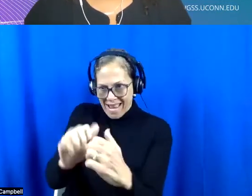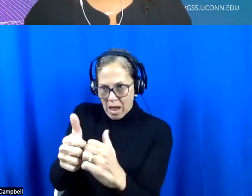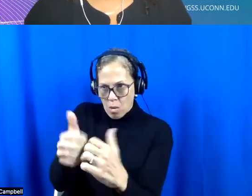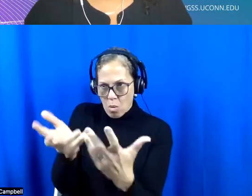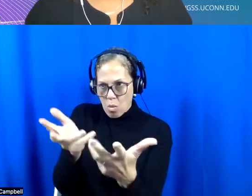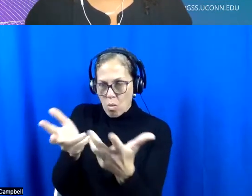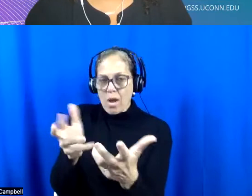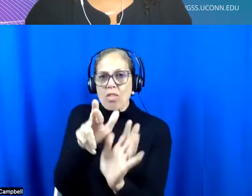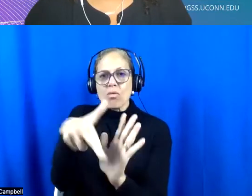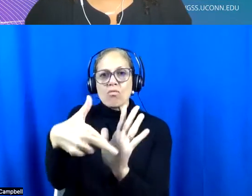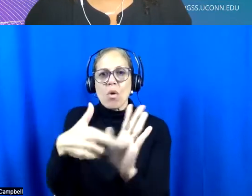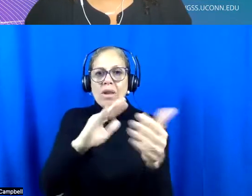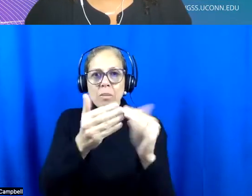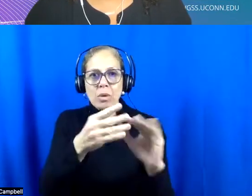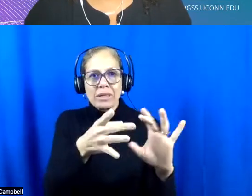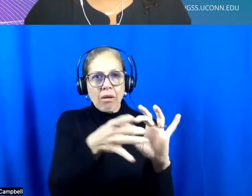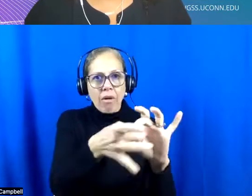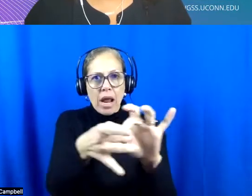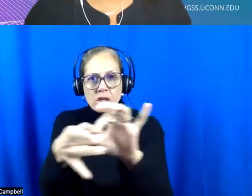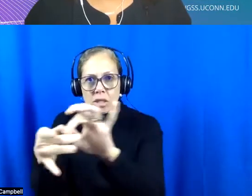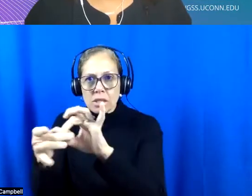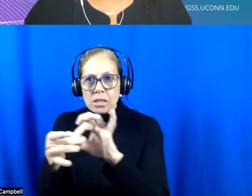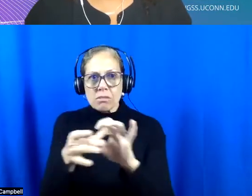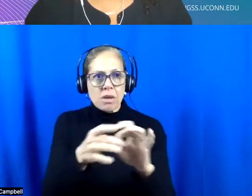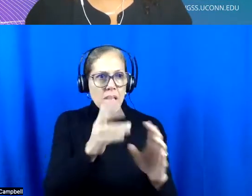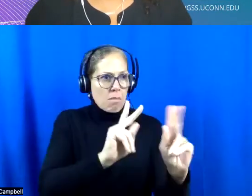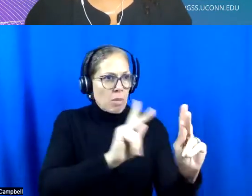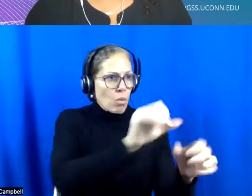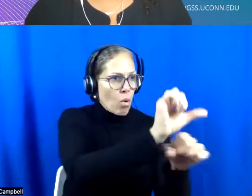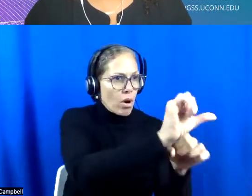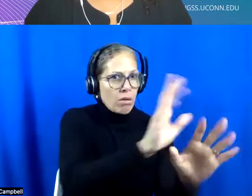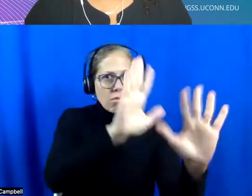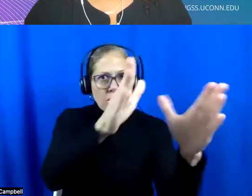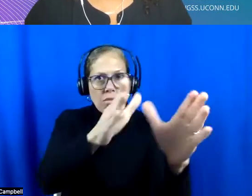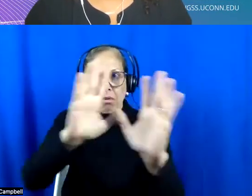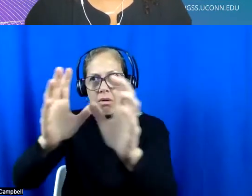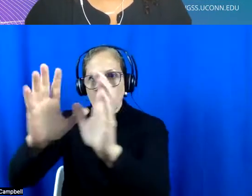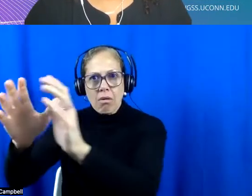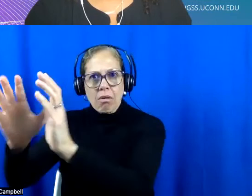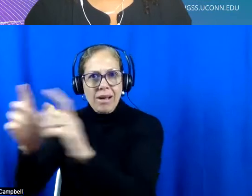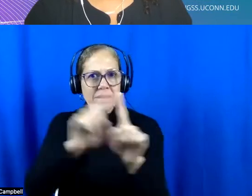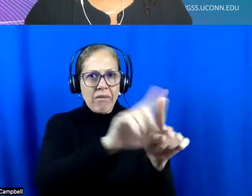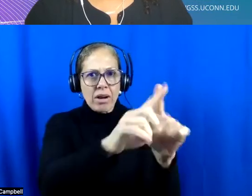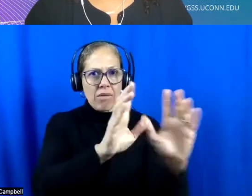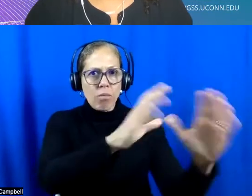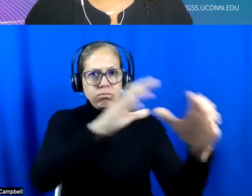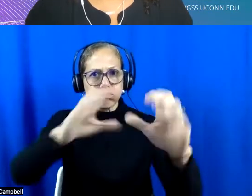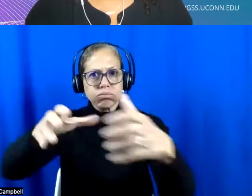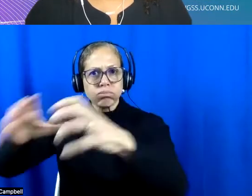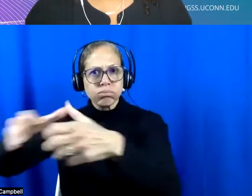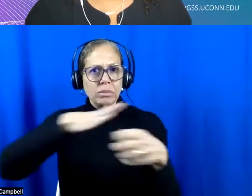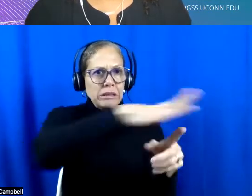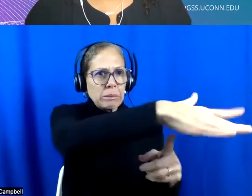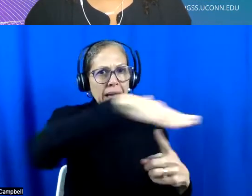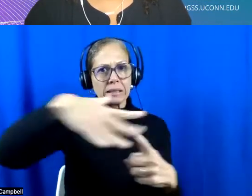role of community and connections and other people doing work in this space and other people doing work in that space and other people doing work in that space, and how